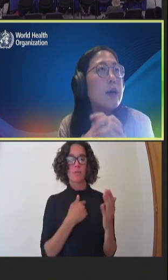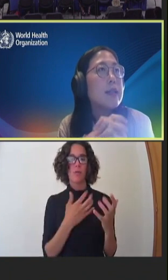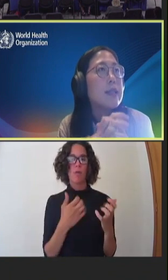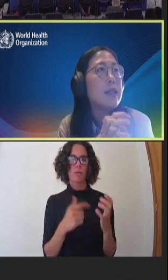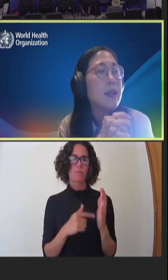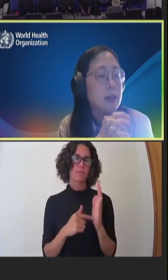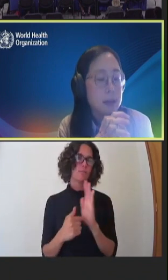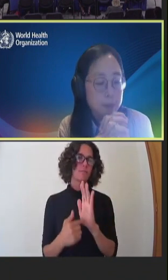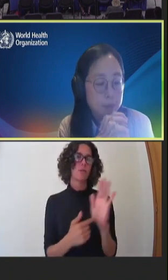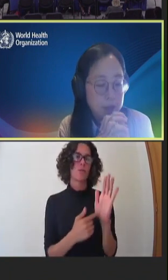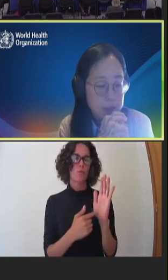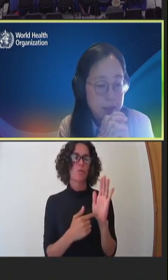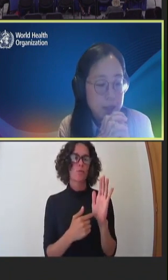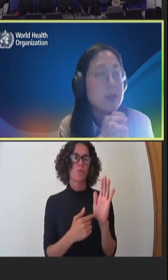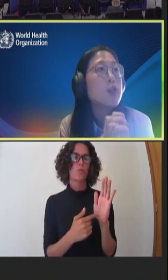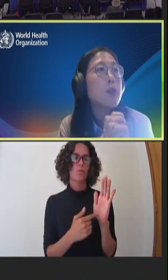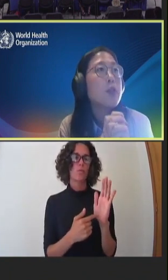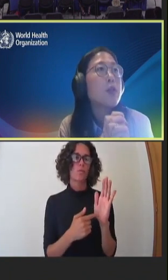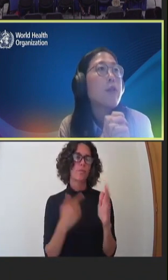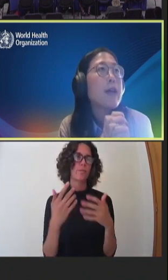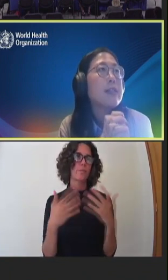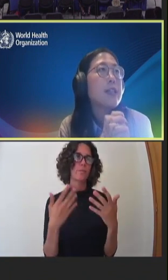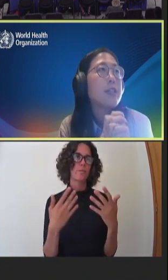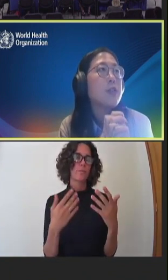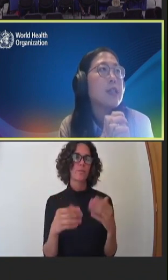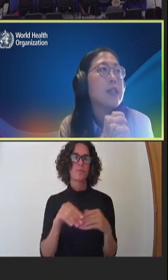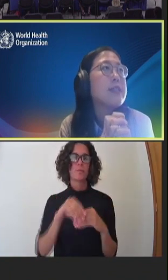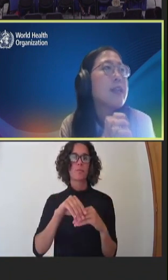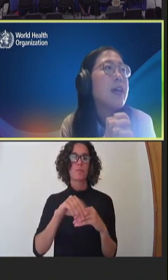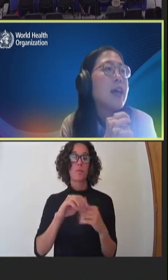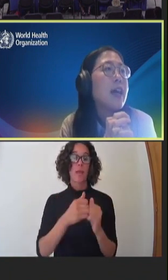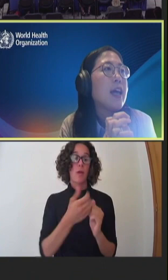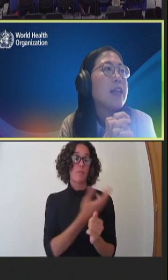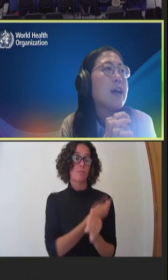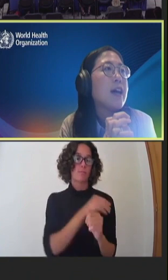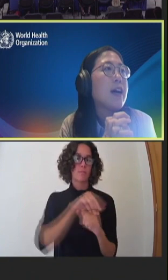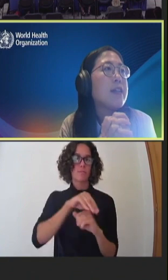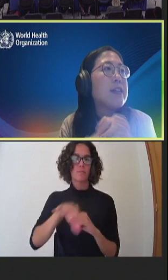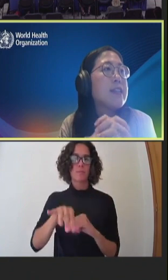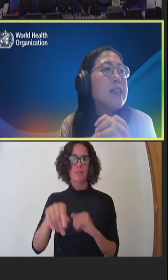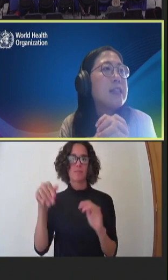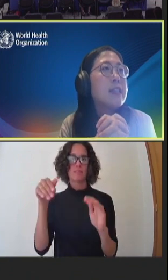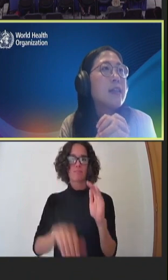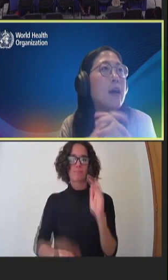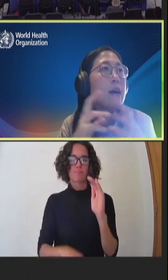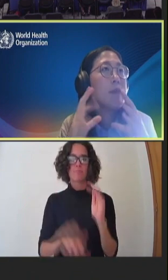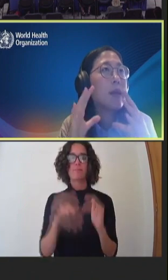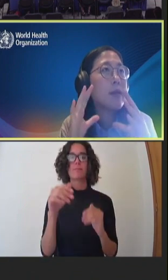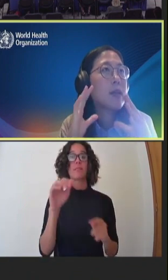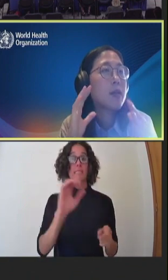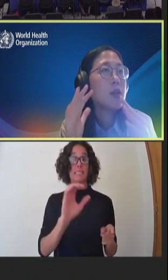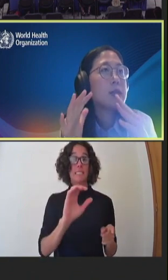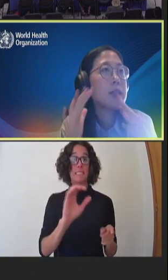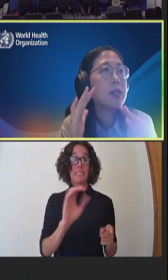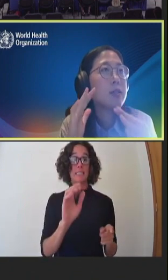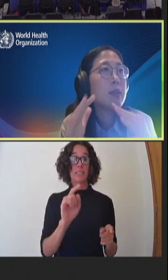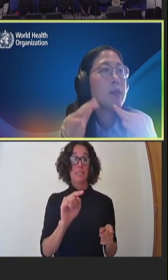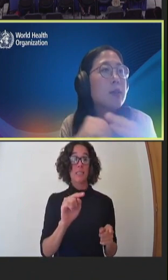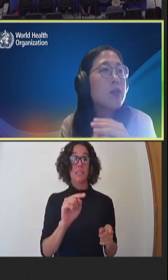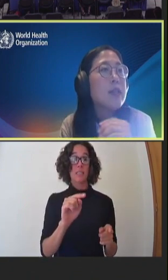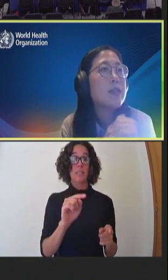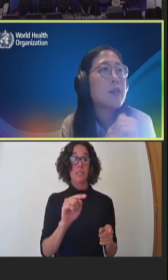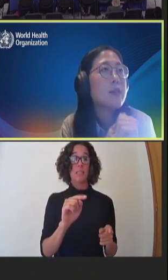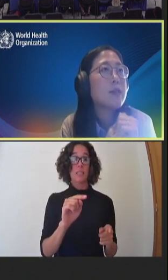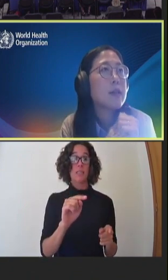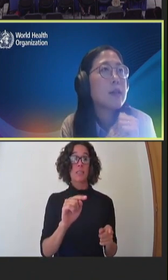you the contribution of the vaccination to this. And in the C is you see